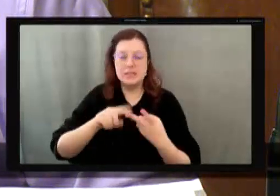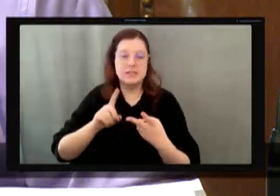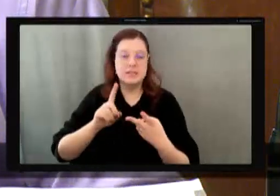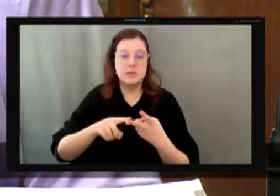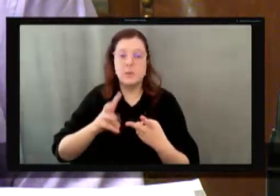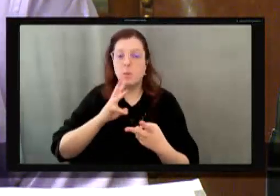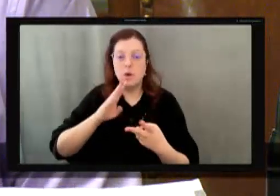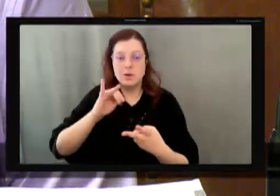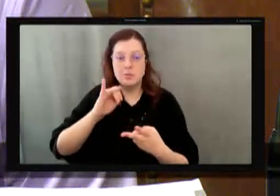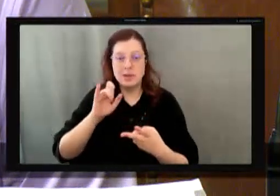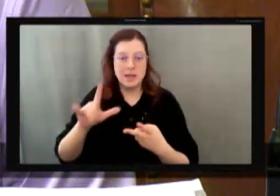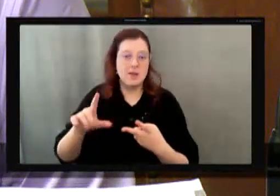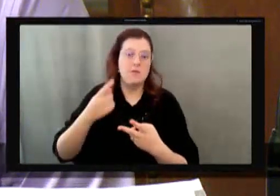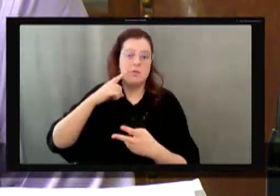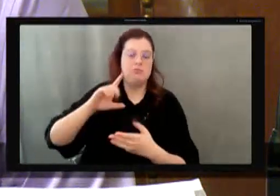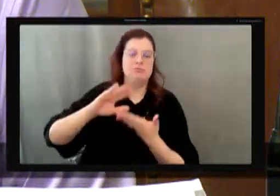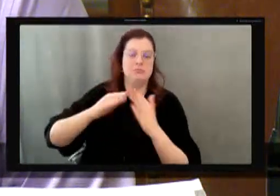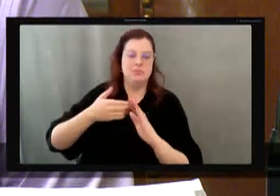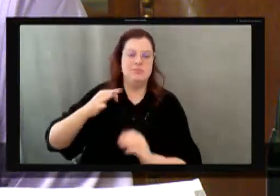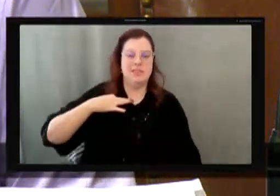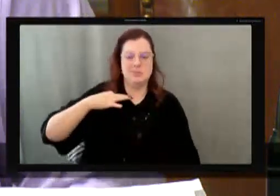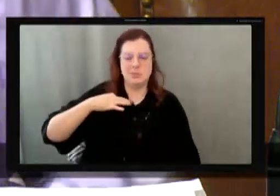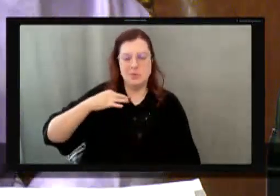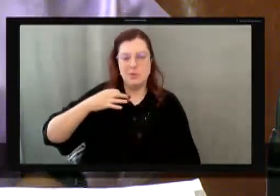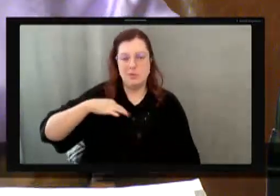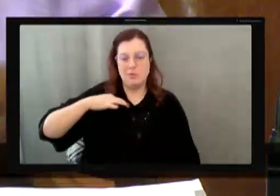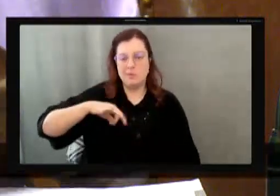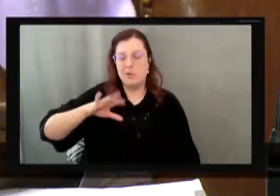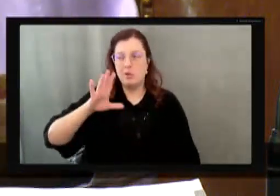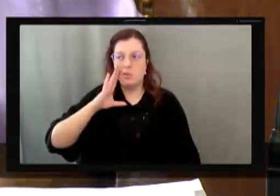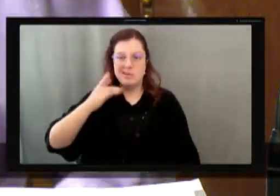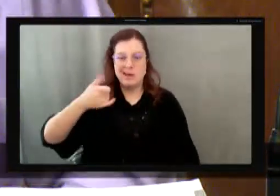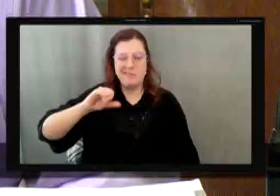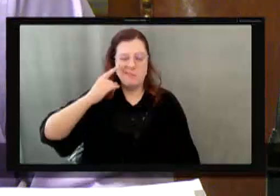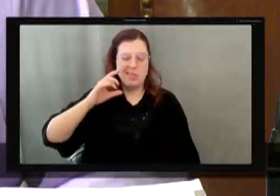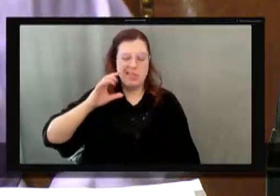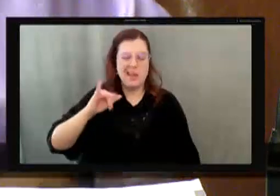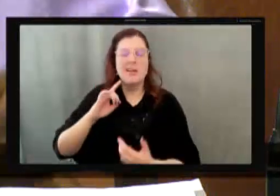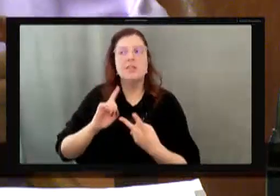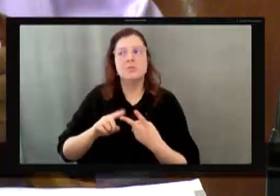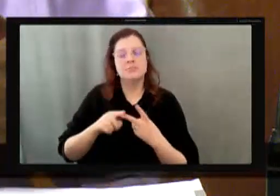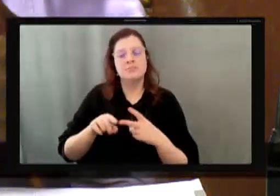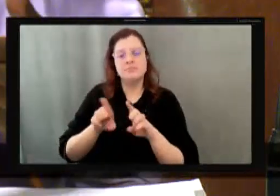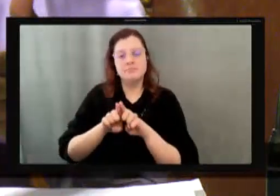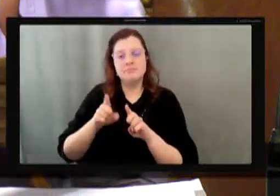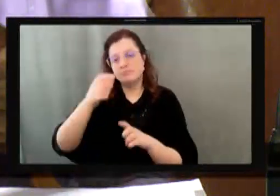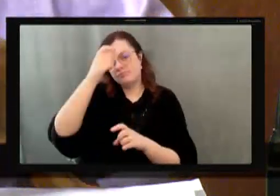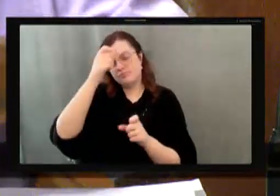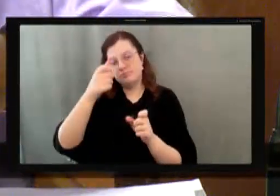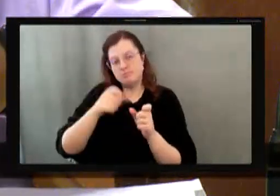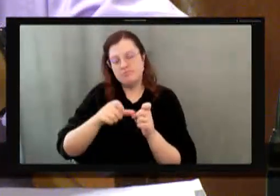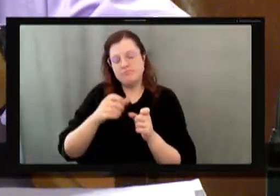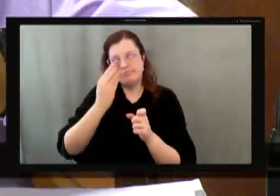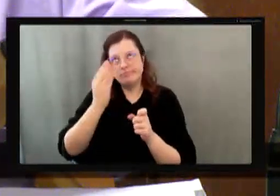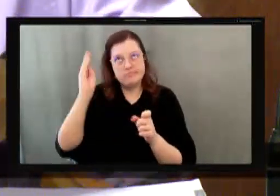etc. Those are the things that we kind of deny. Also, we're mindful of things of